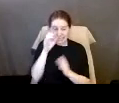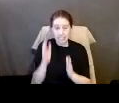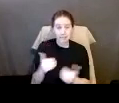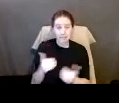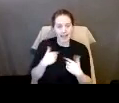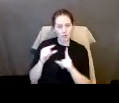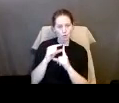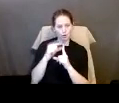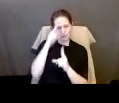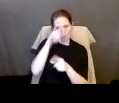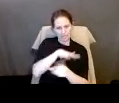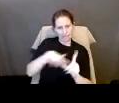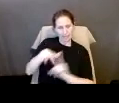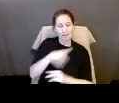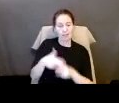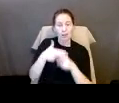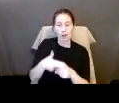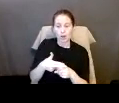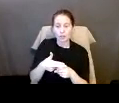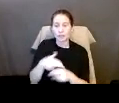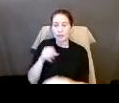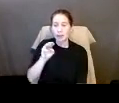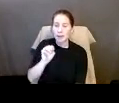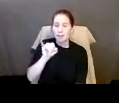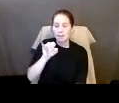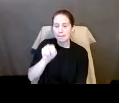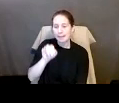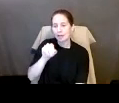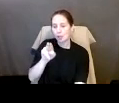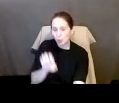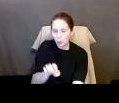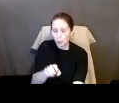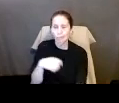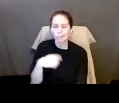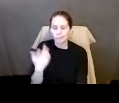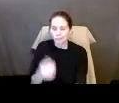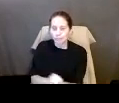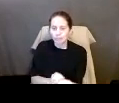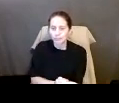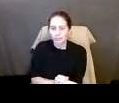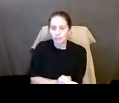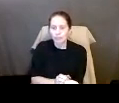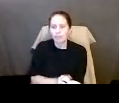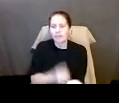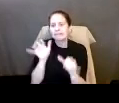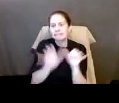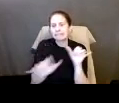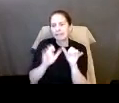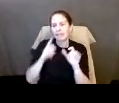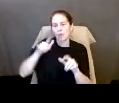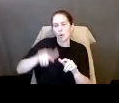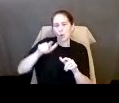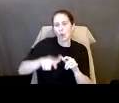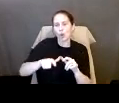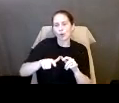these spaces. They called fortresses either Menenu or Hetem. And that's pretty standard for the lower Nubian